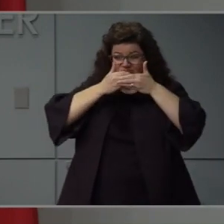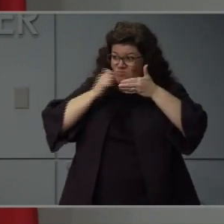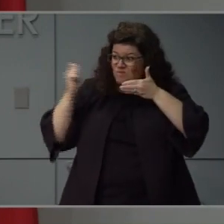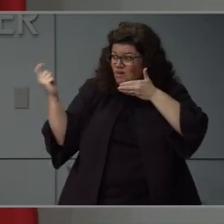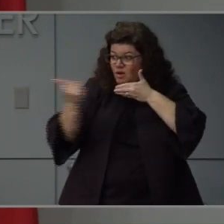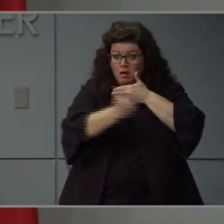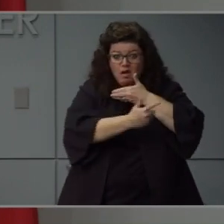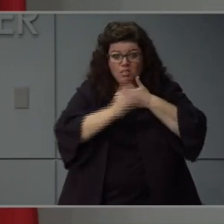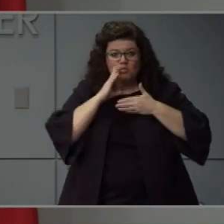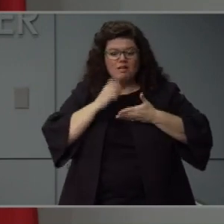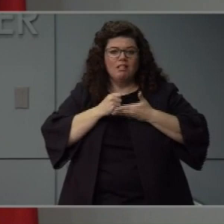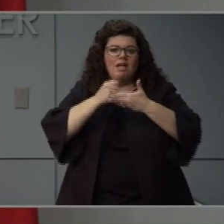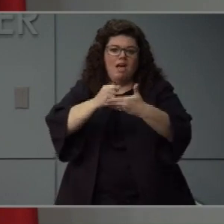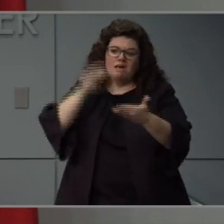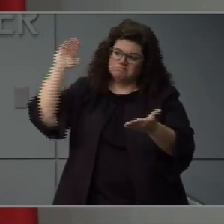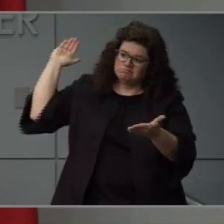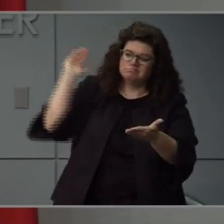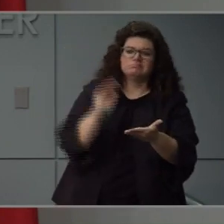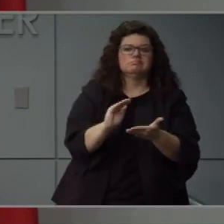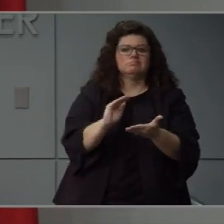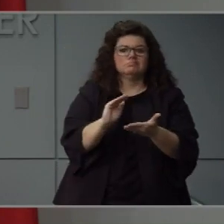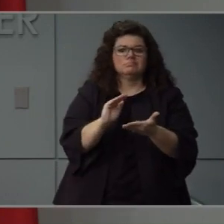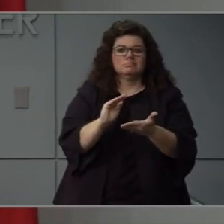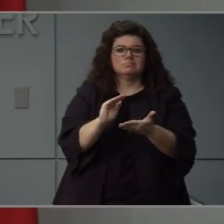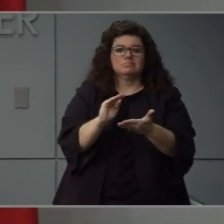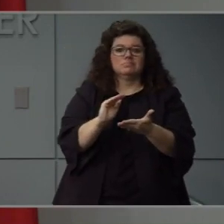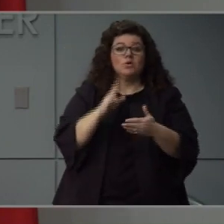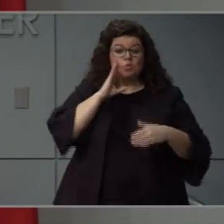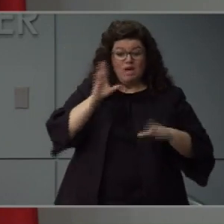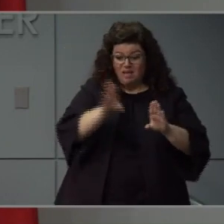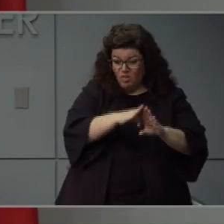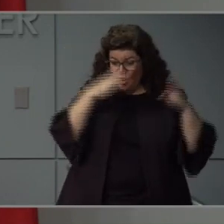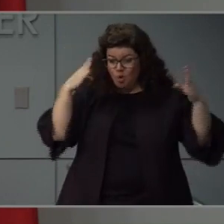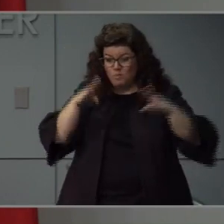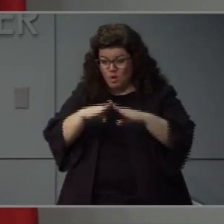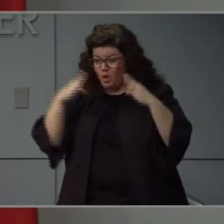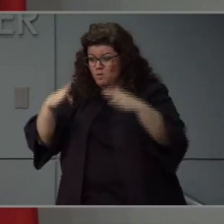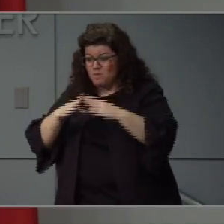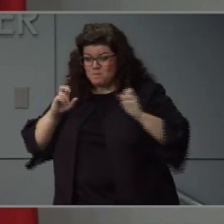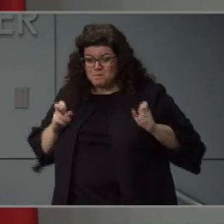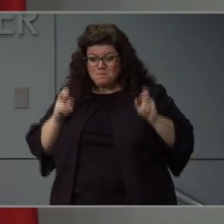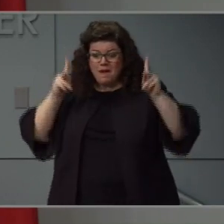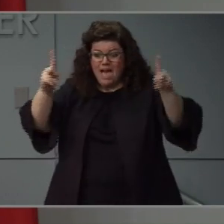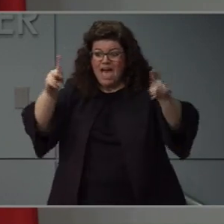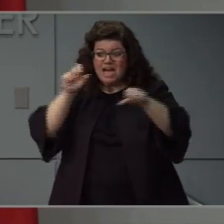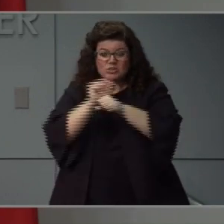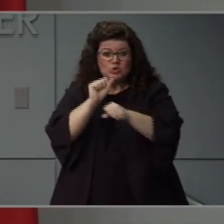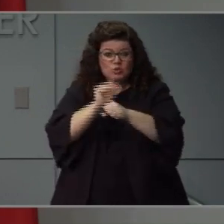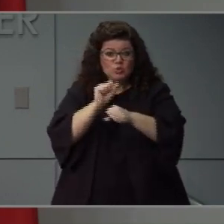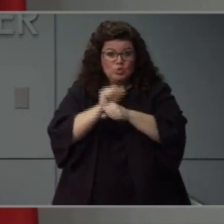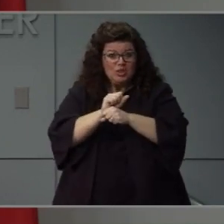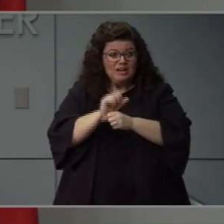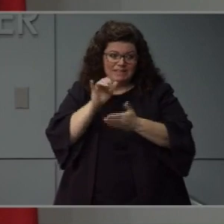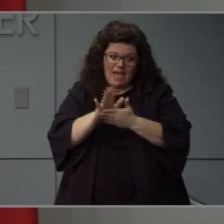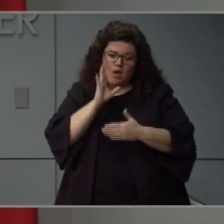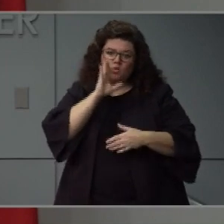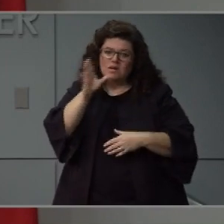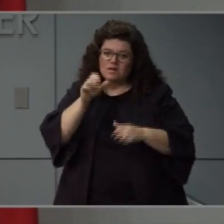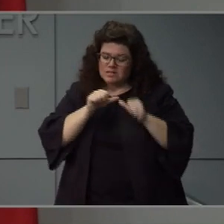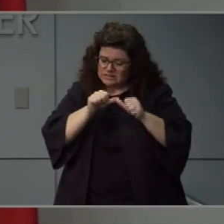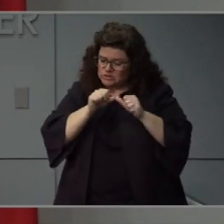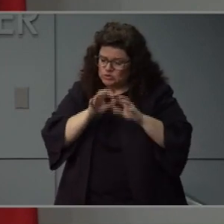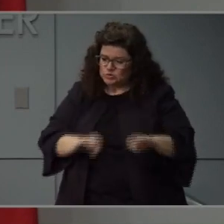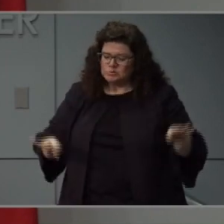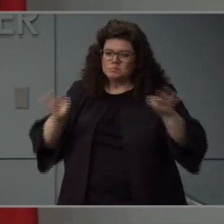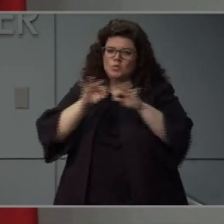all as people do go back to work, which we know they're going to have to. We know, I'm so thankful to all the essential workers who have been working this whole time.